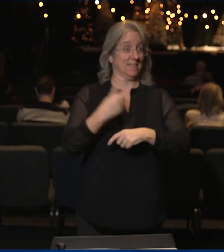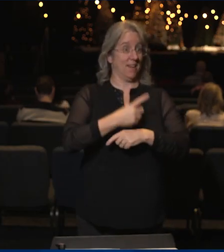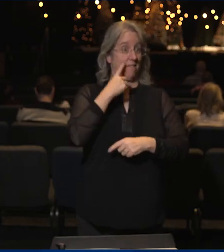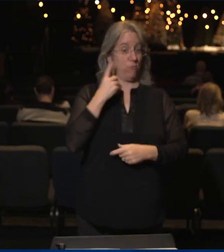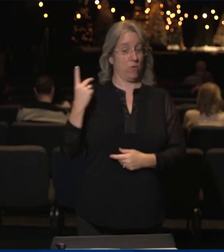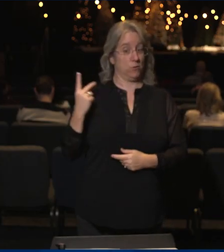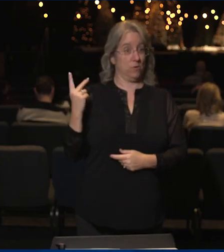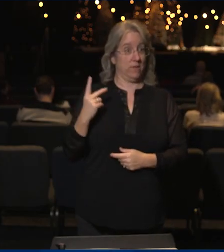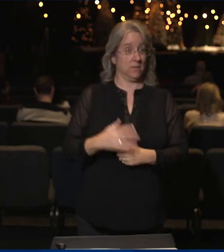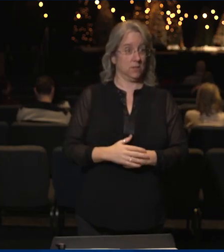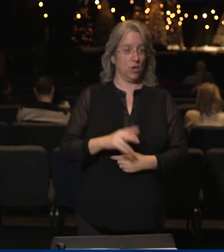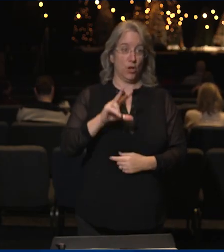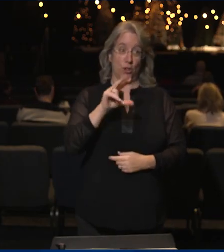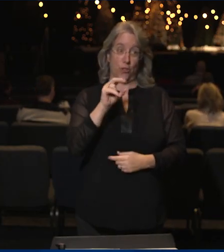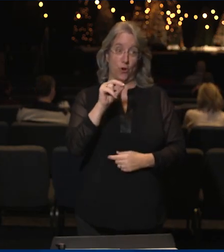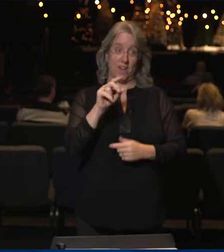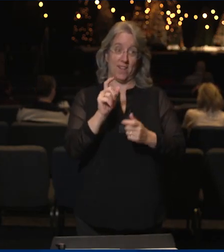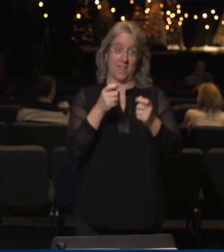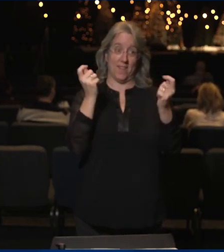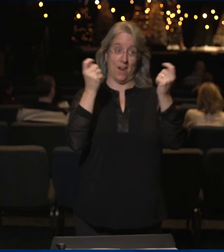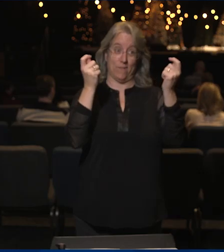anniversary. So we got married